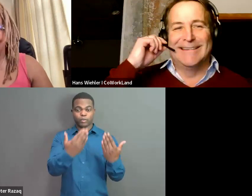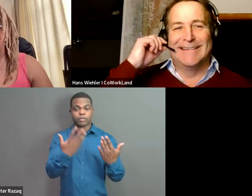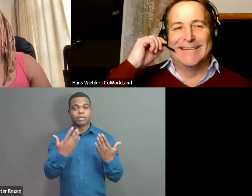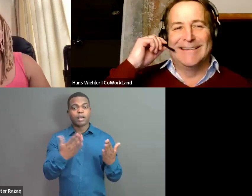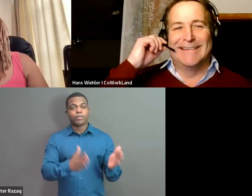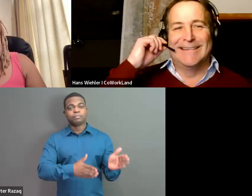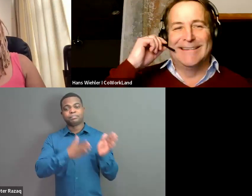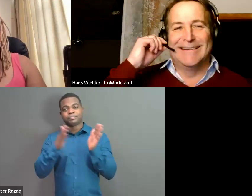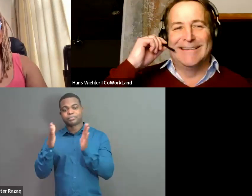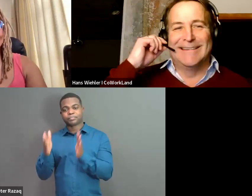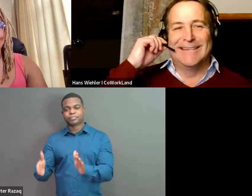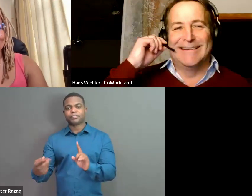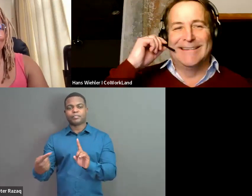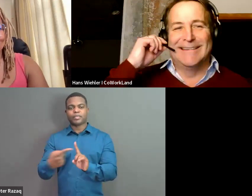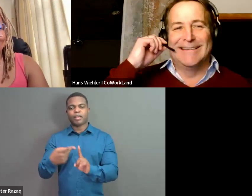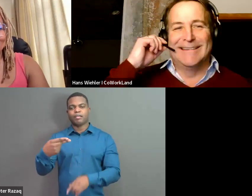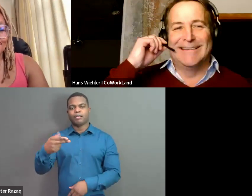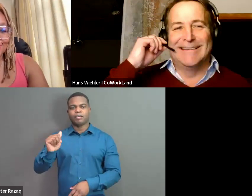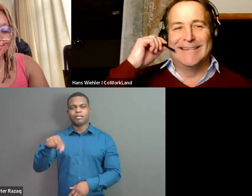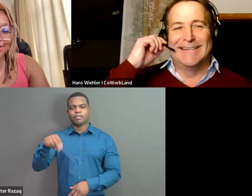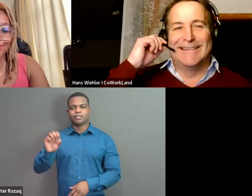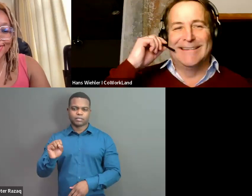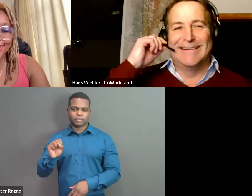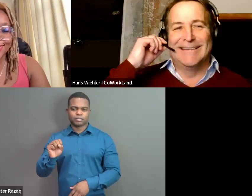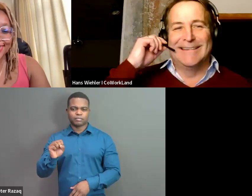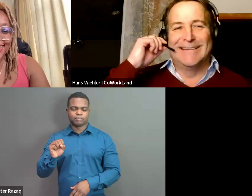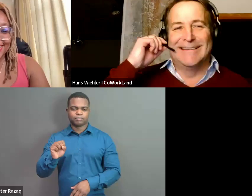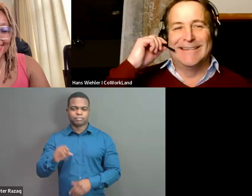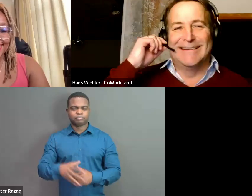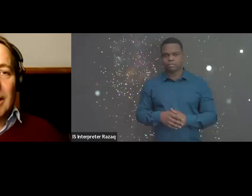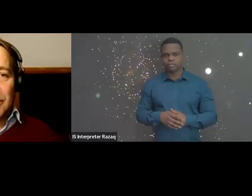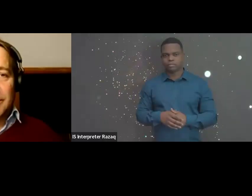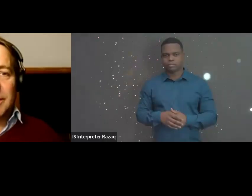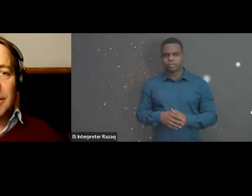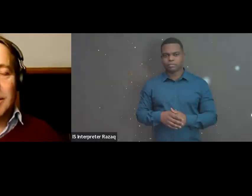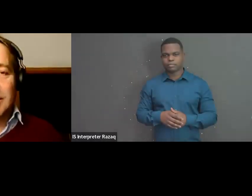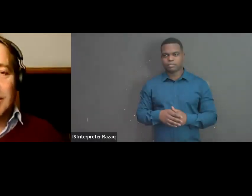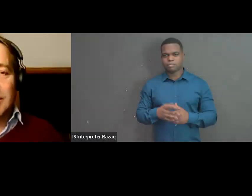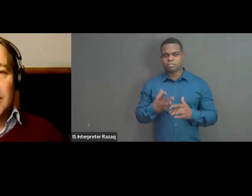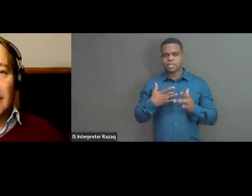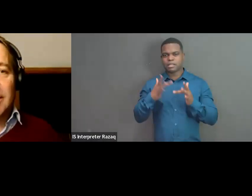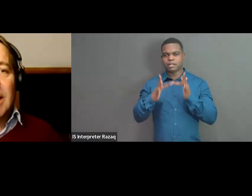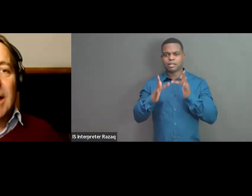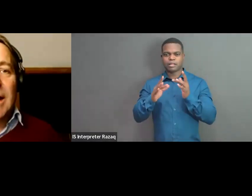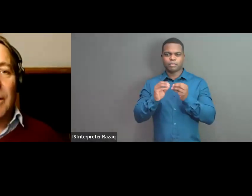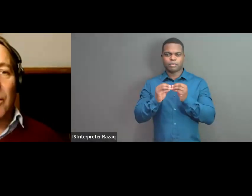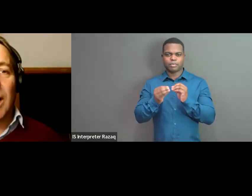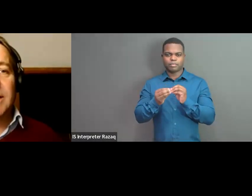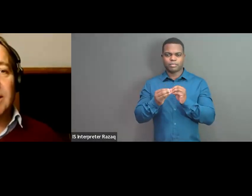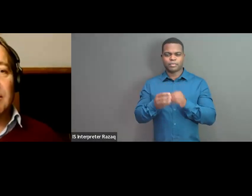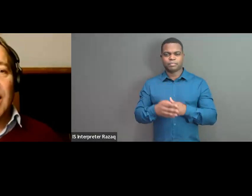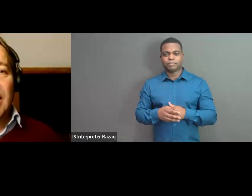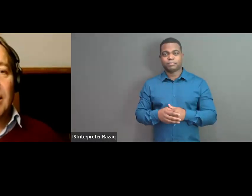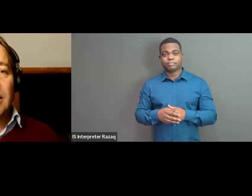there, in northern Germany, a rural town in northern Germany. The floor is yours, Hans. I will describe myself as